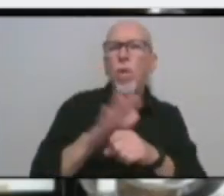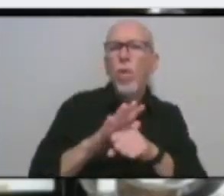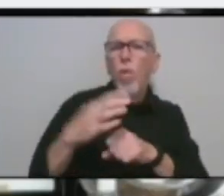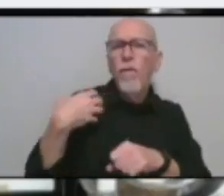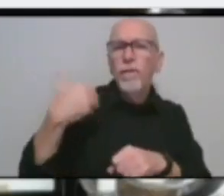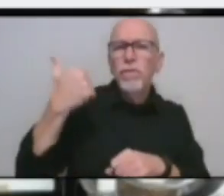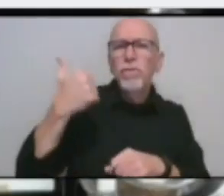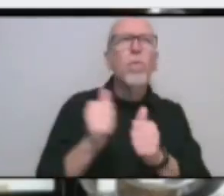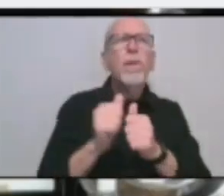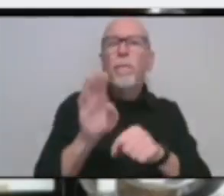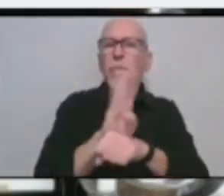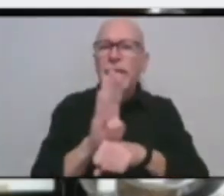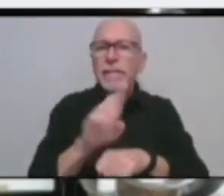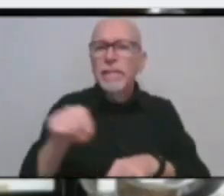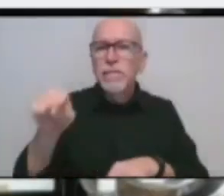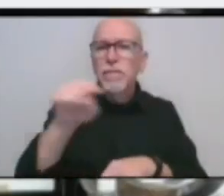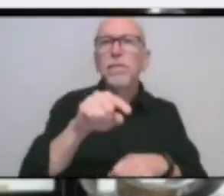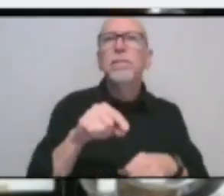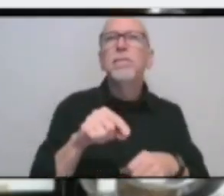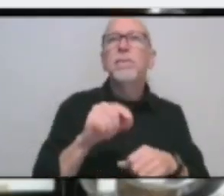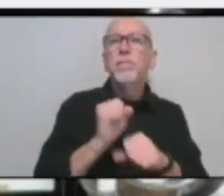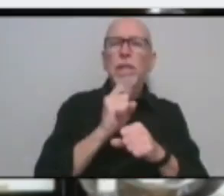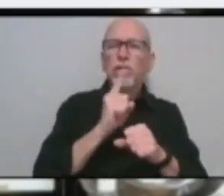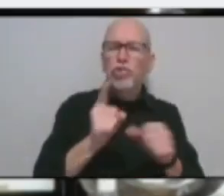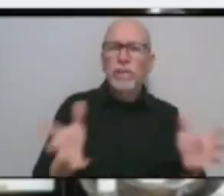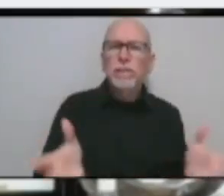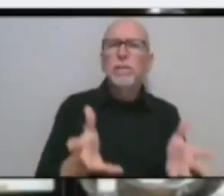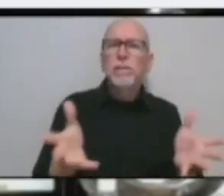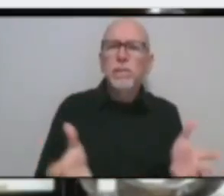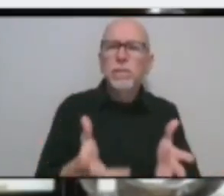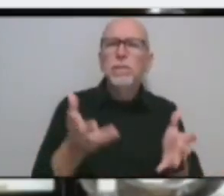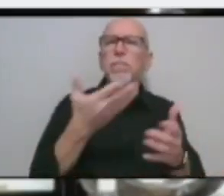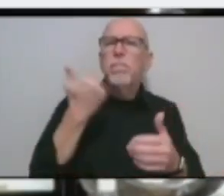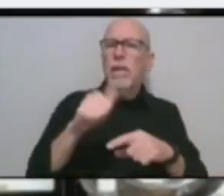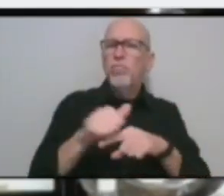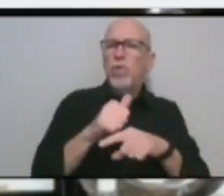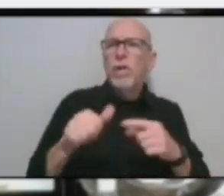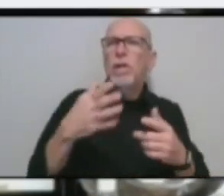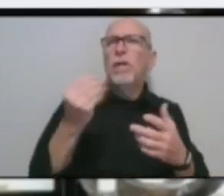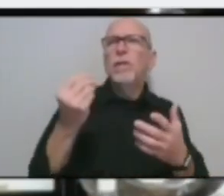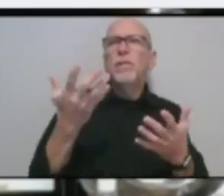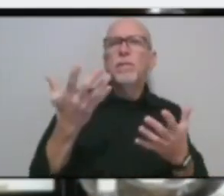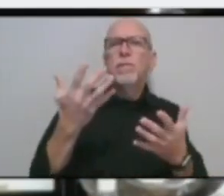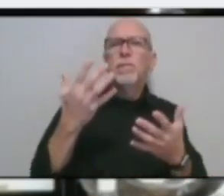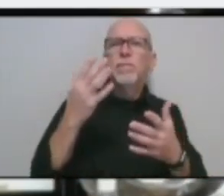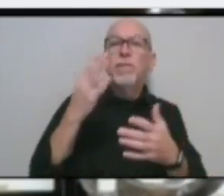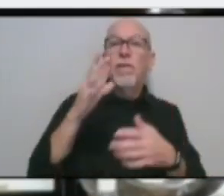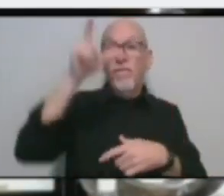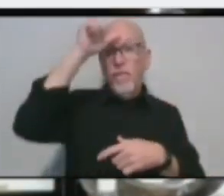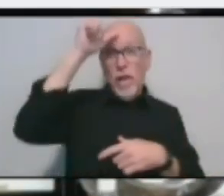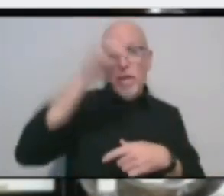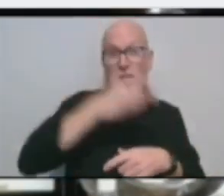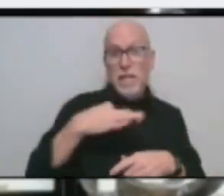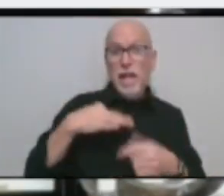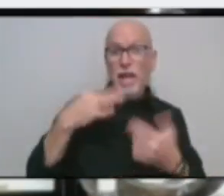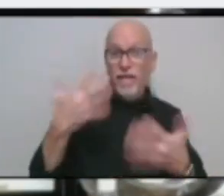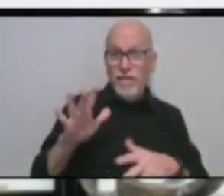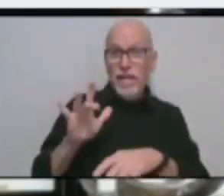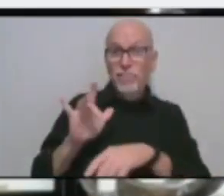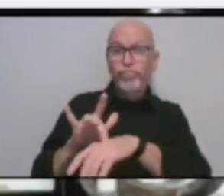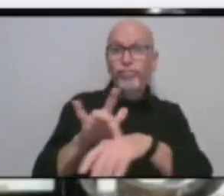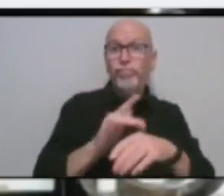businesses to promote those good practices and that education. The fire marshal staff has visited over 70